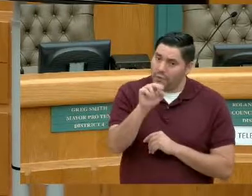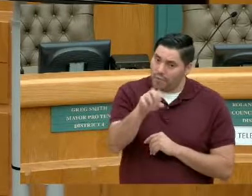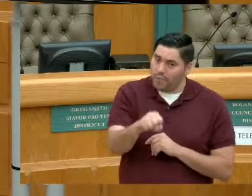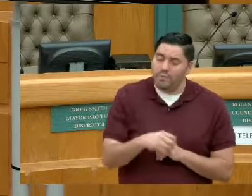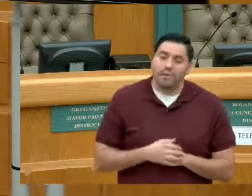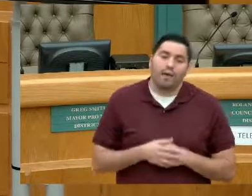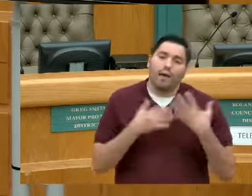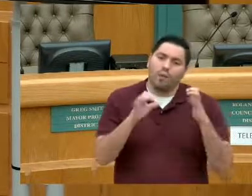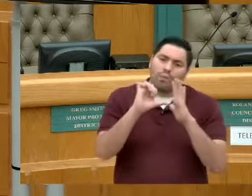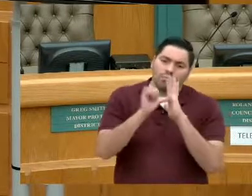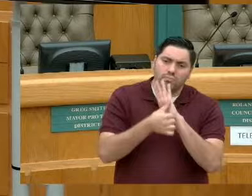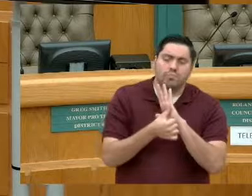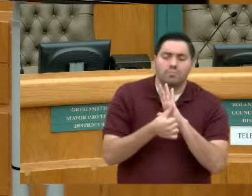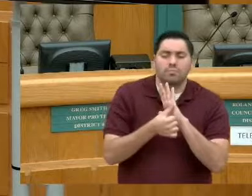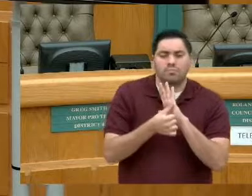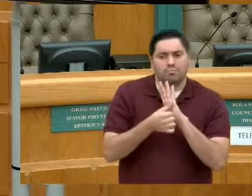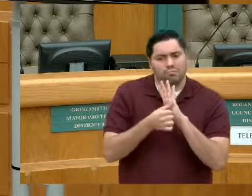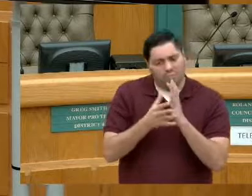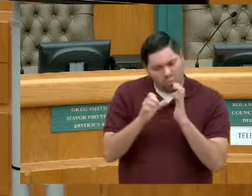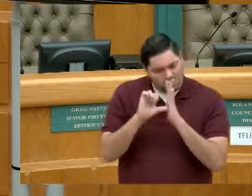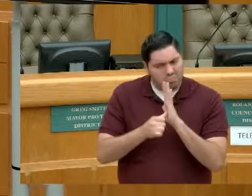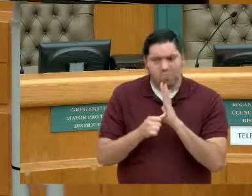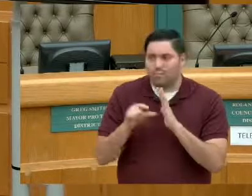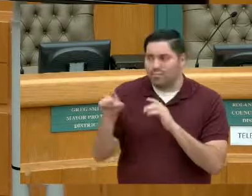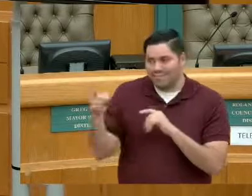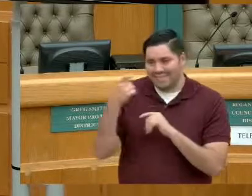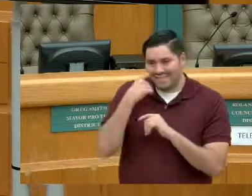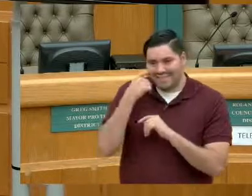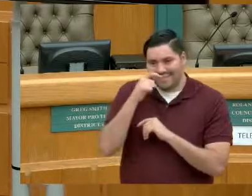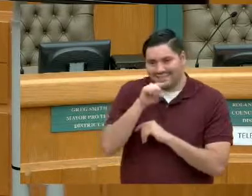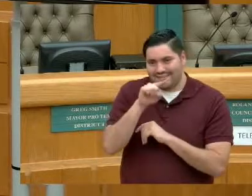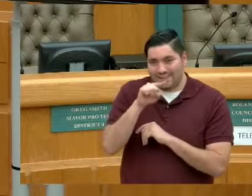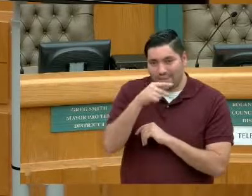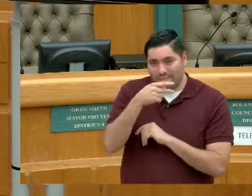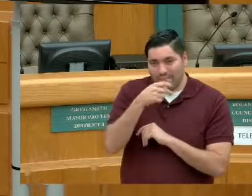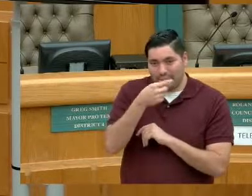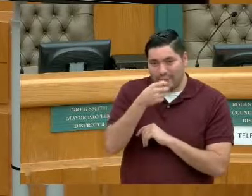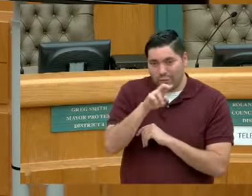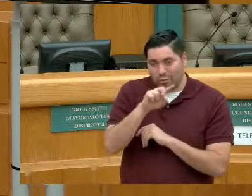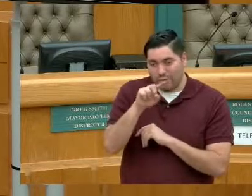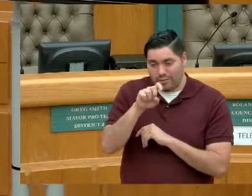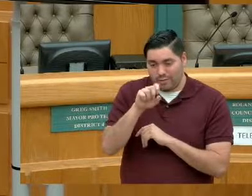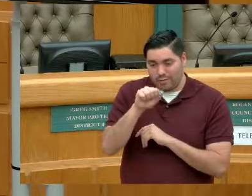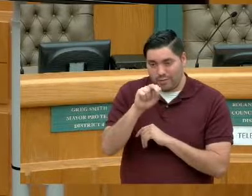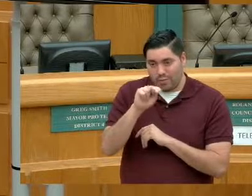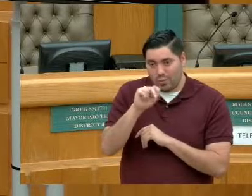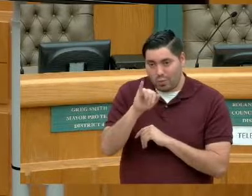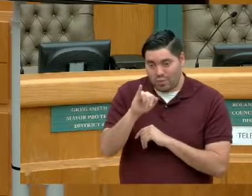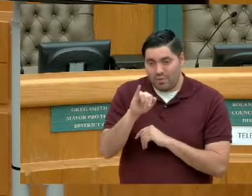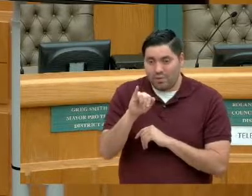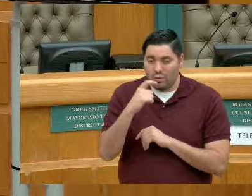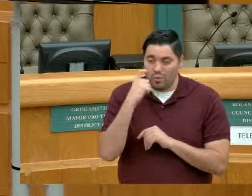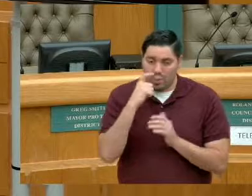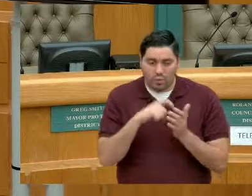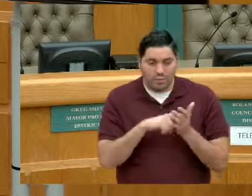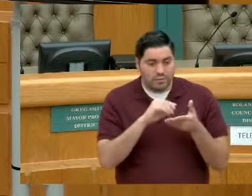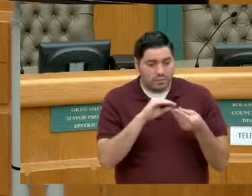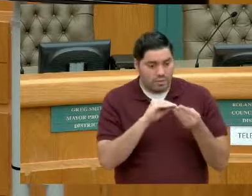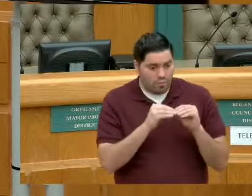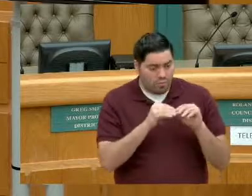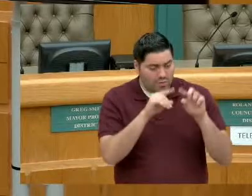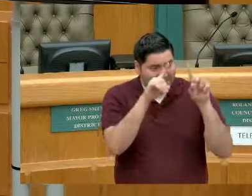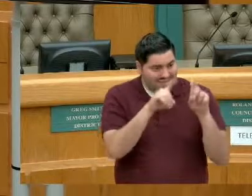want to reiterate that what Mr. Zanoni said, that as we speak today, the ratio of the number of tests